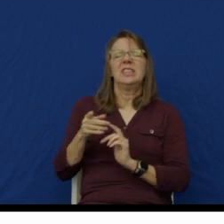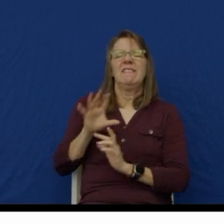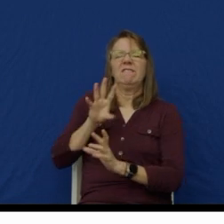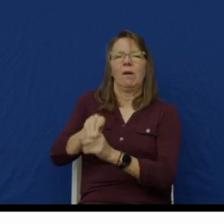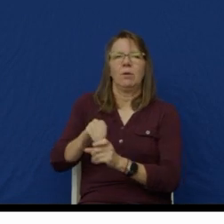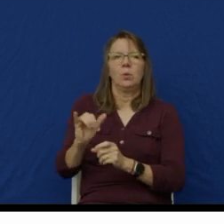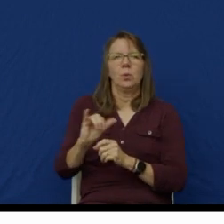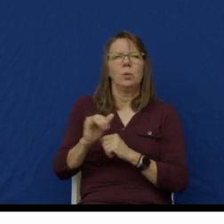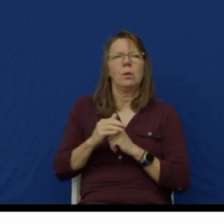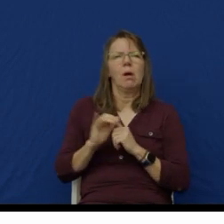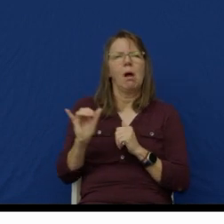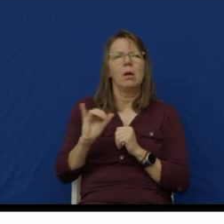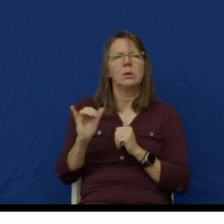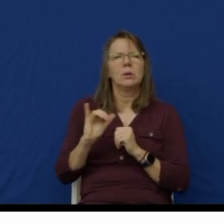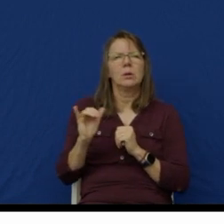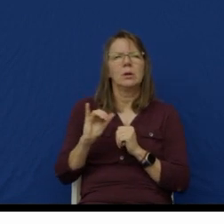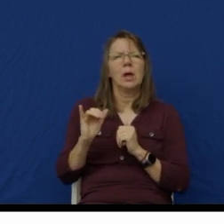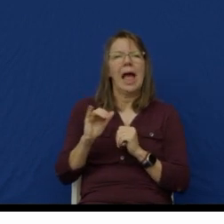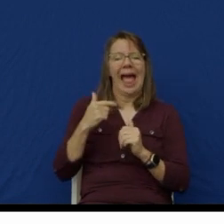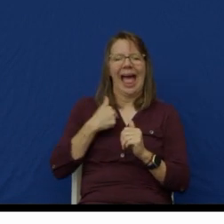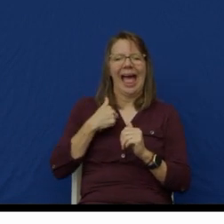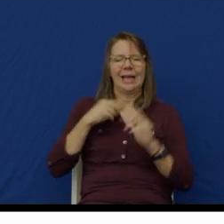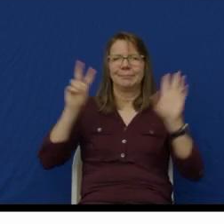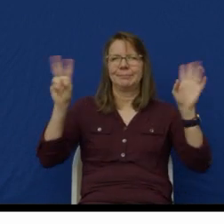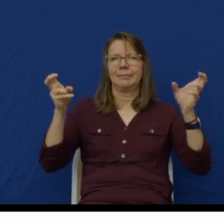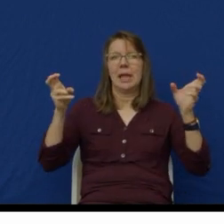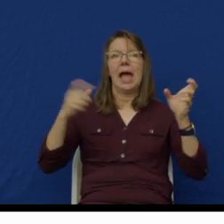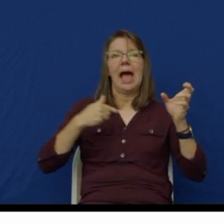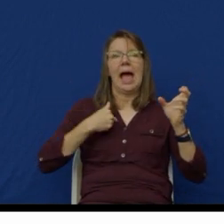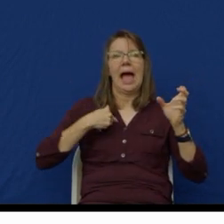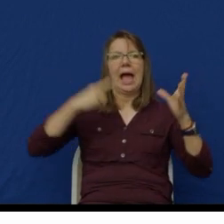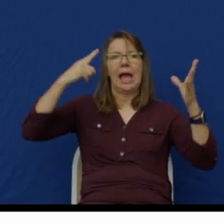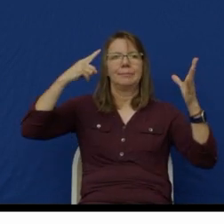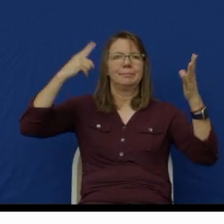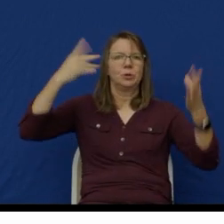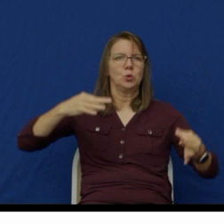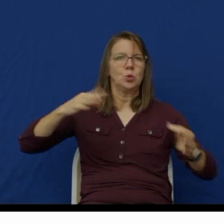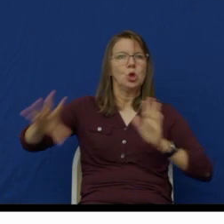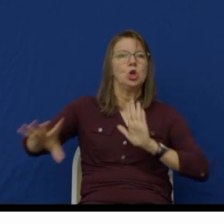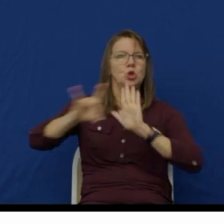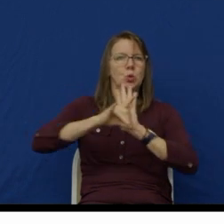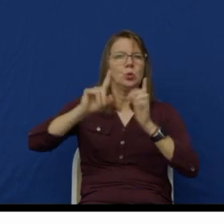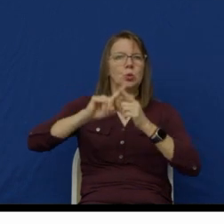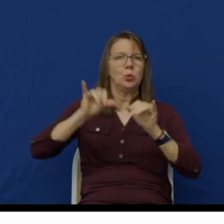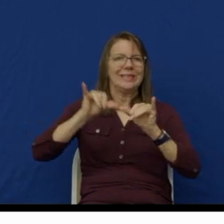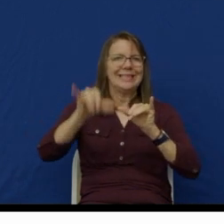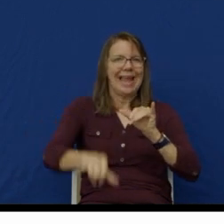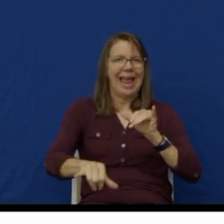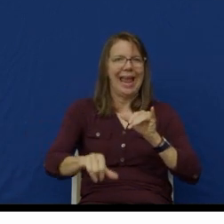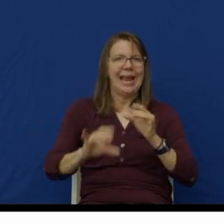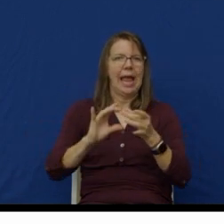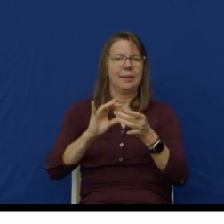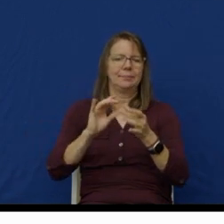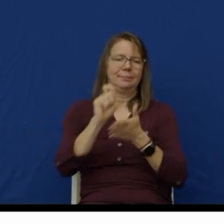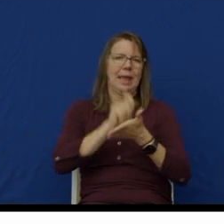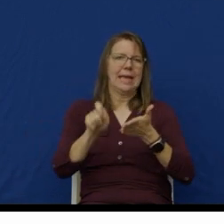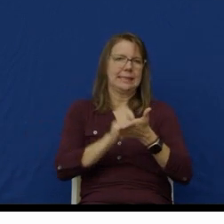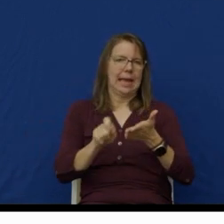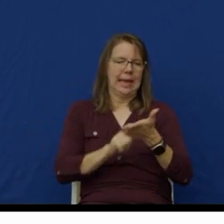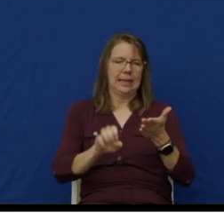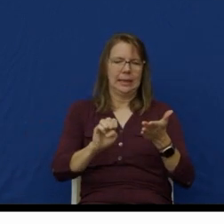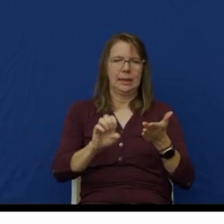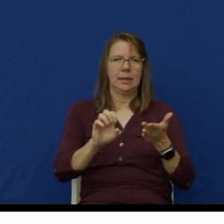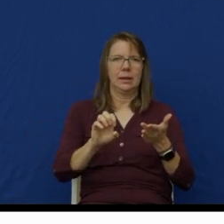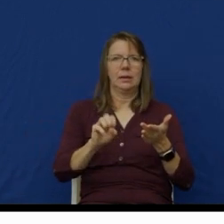as well as Jonathan Jetts in the audience, one of the Caleb's article on Perry County Schools